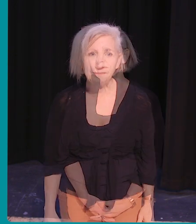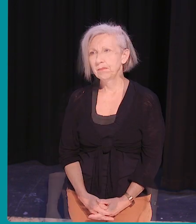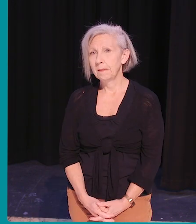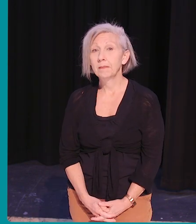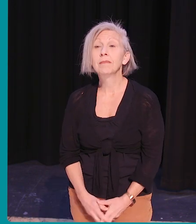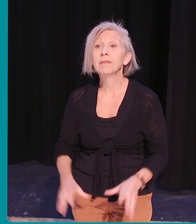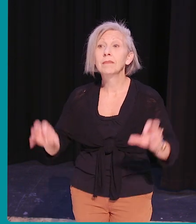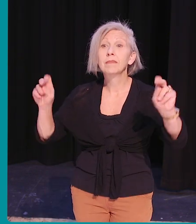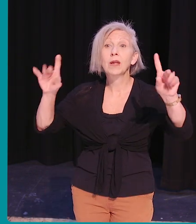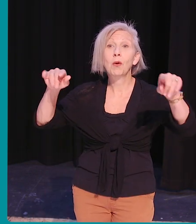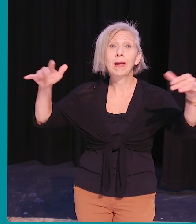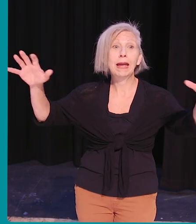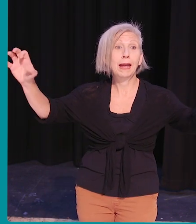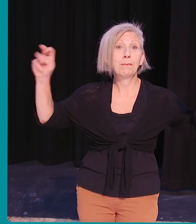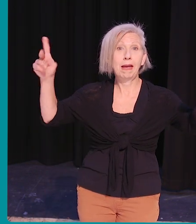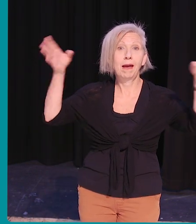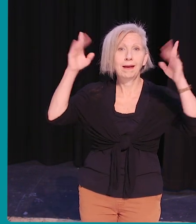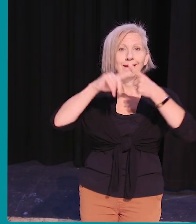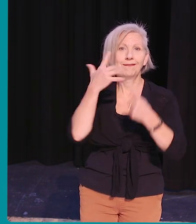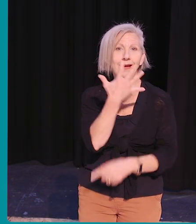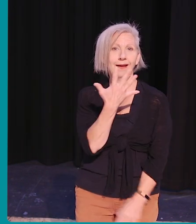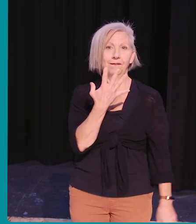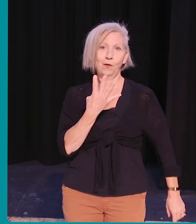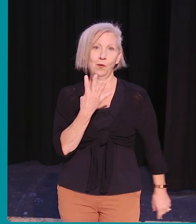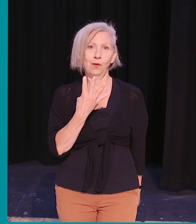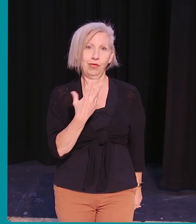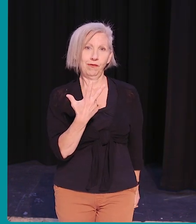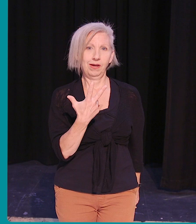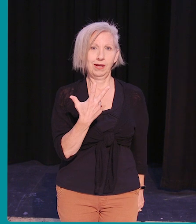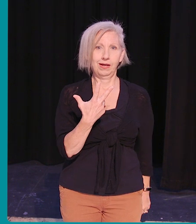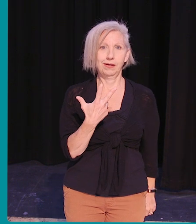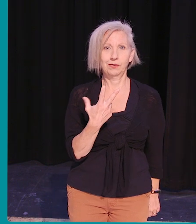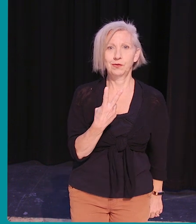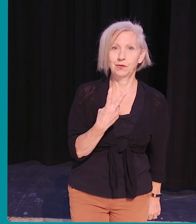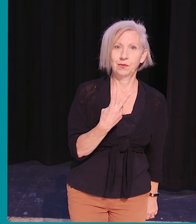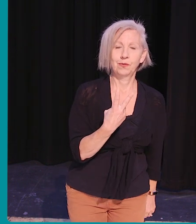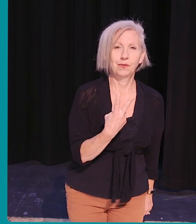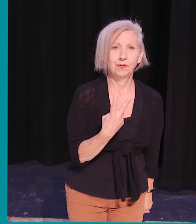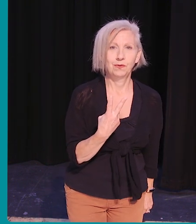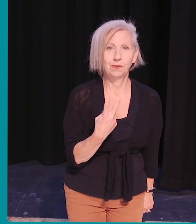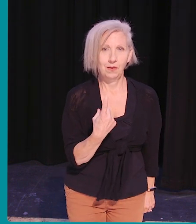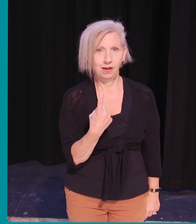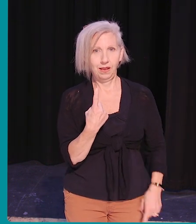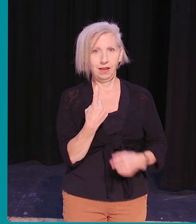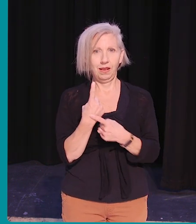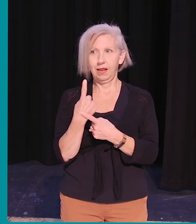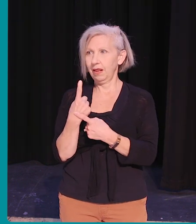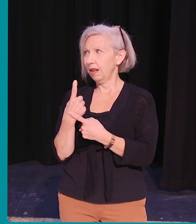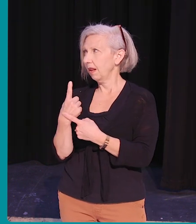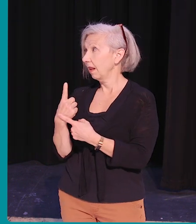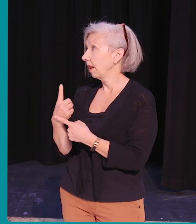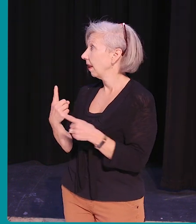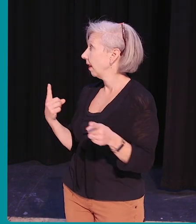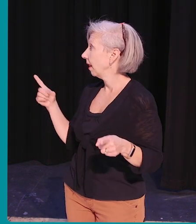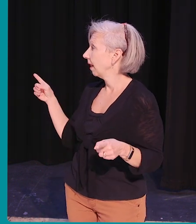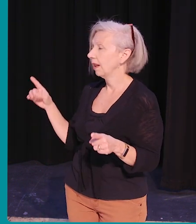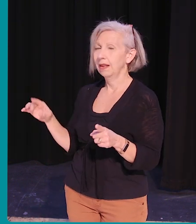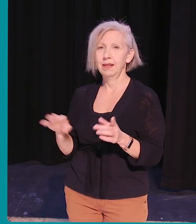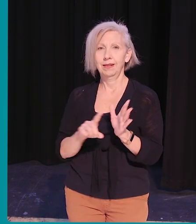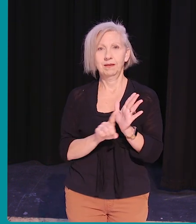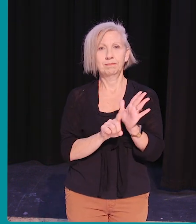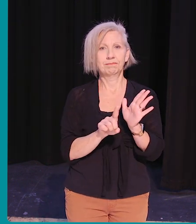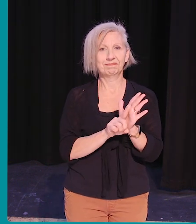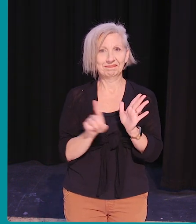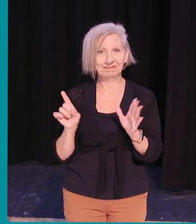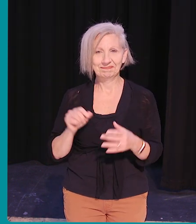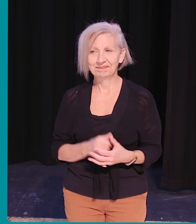All right, we're back in 5, 4, 3, 2, 1.